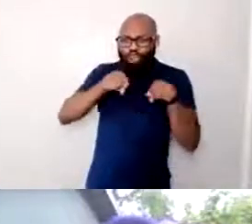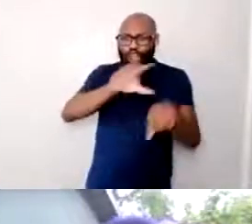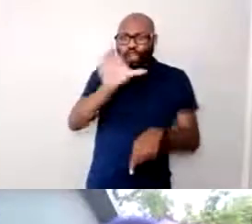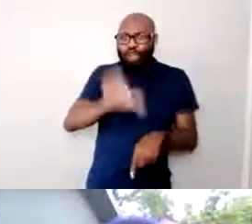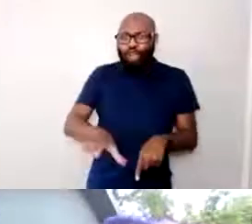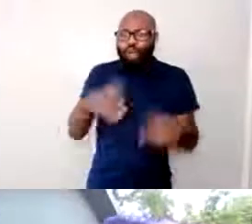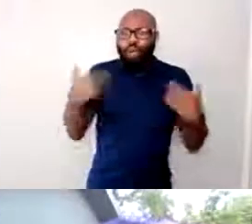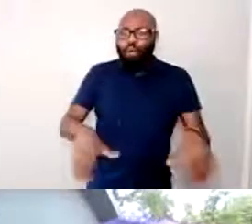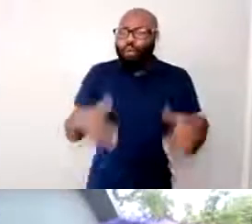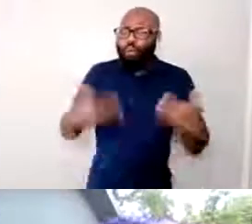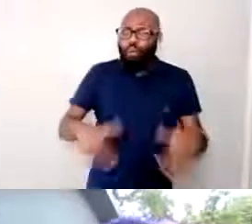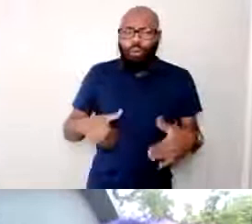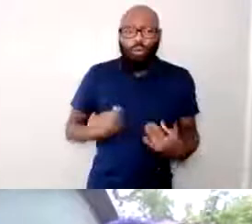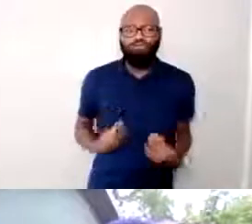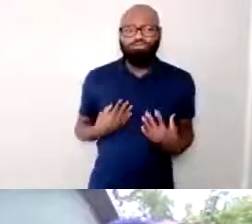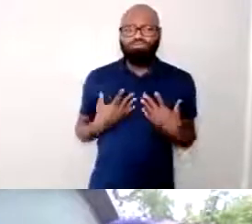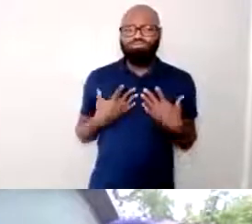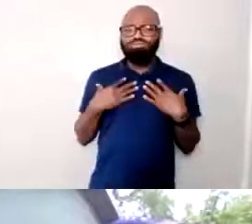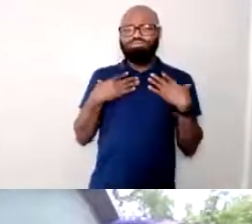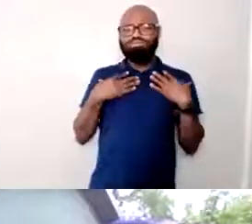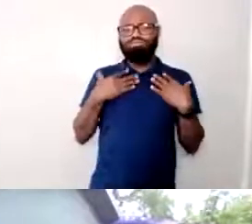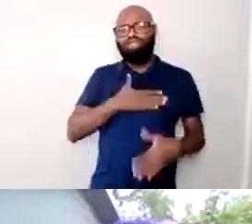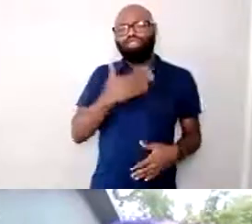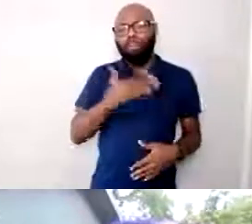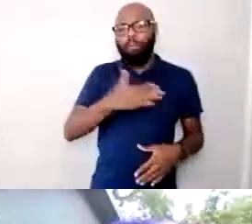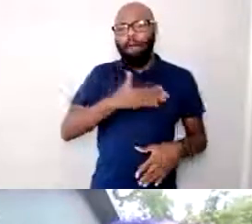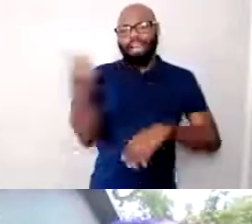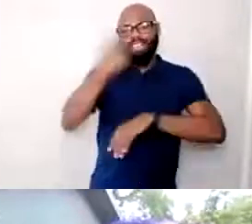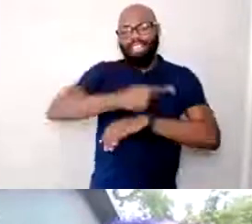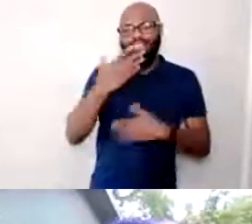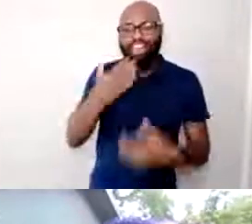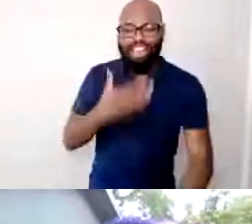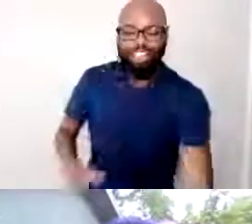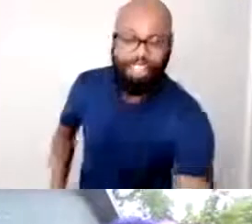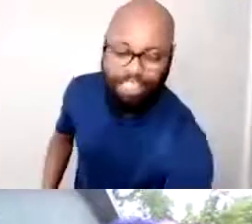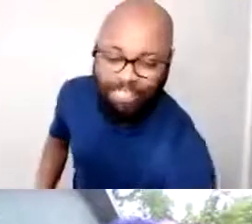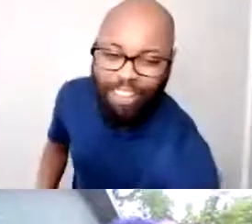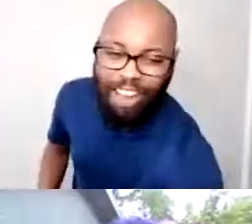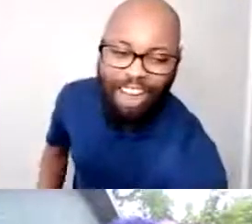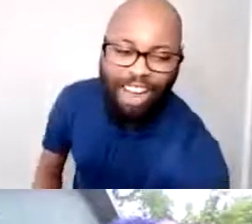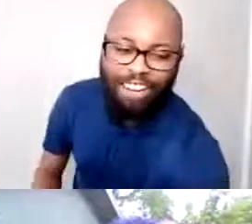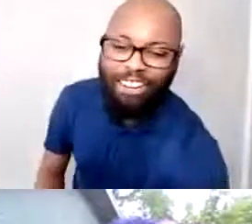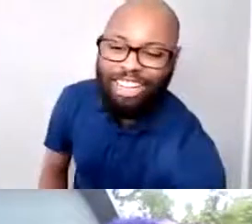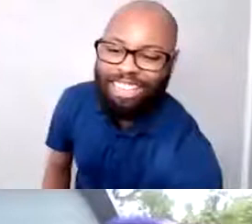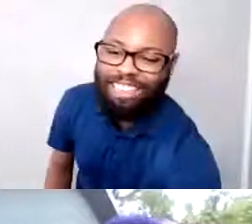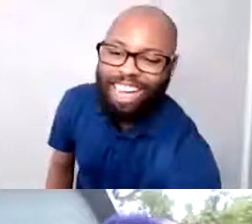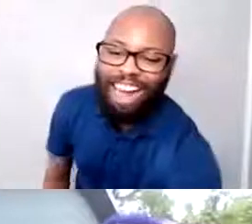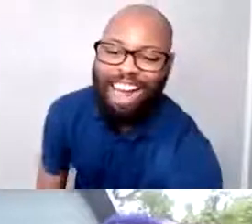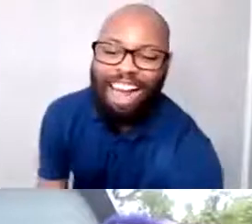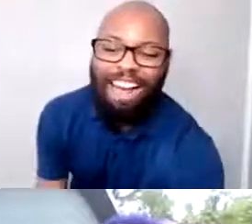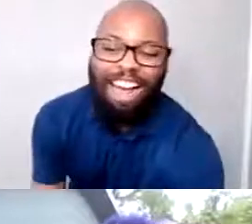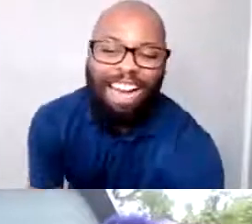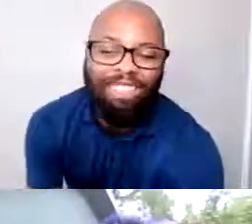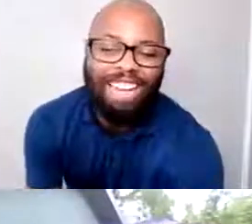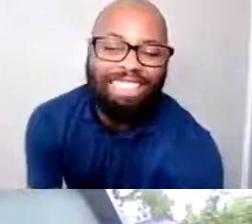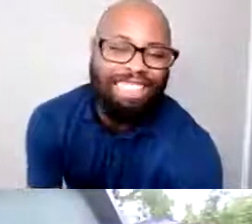brings joy to my day. So thank you. Thank you. Thank you. Yes, thank you, Sean, for working on I the agree. little